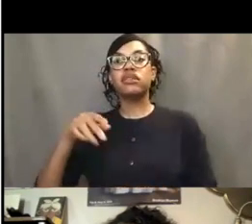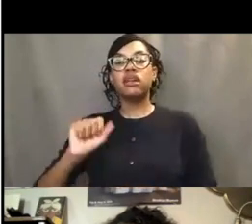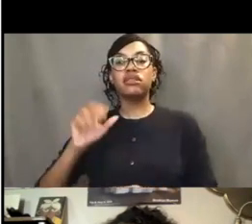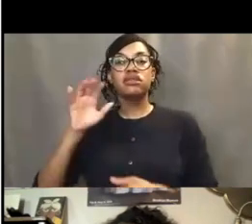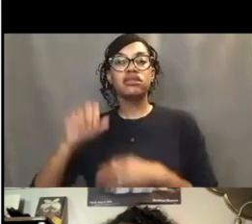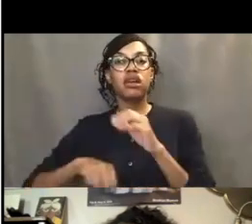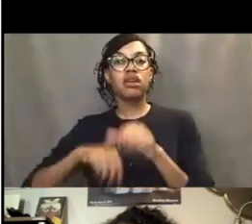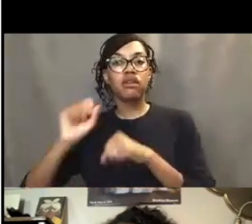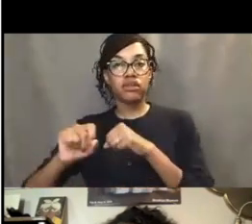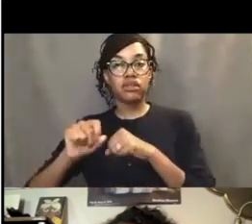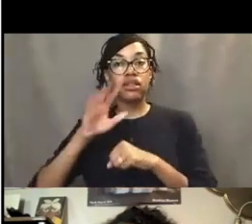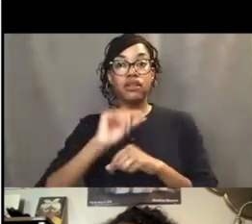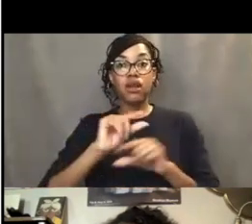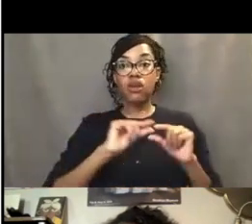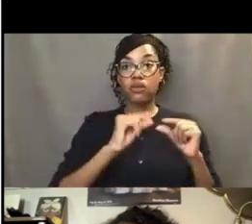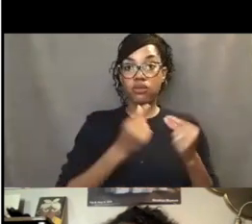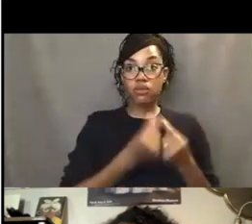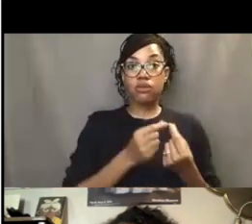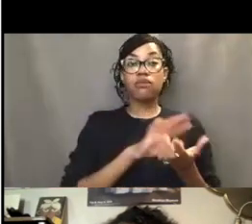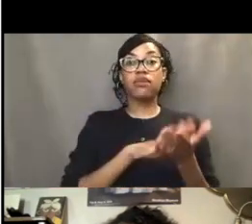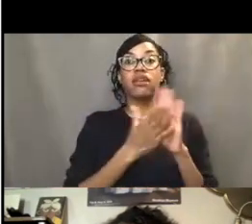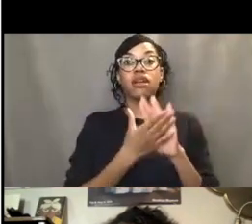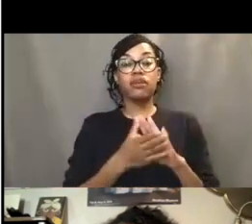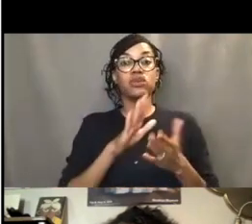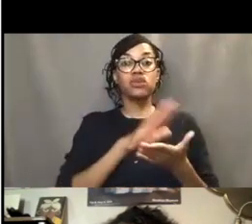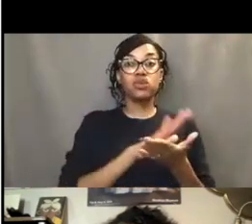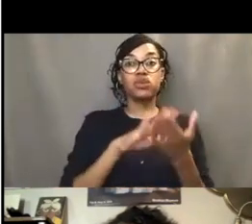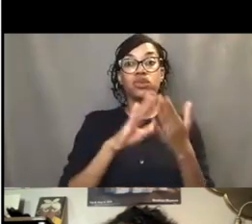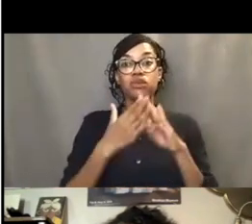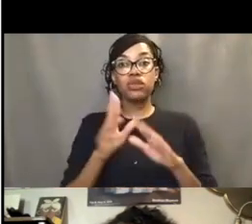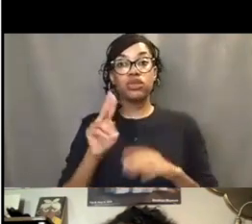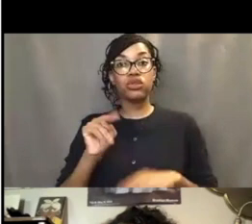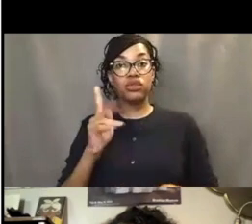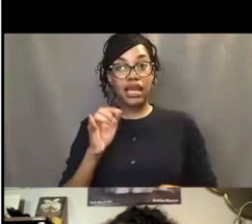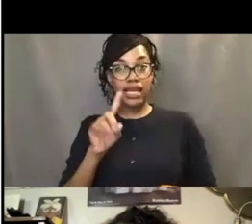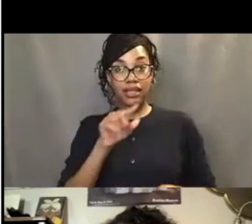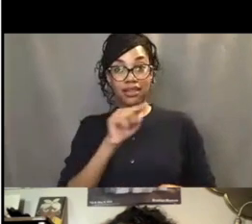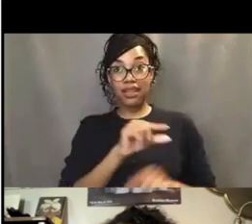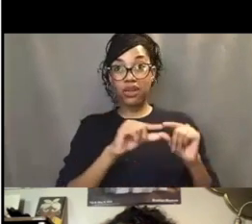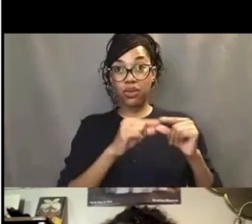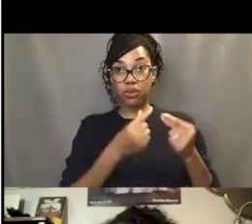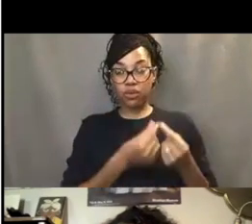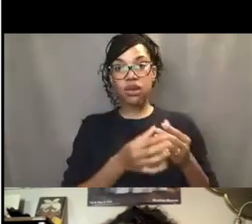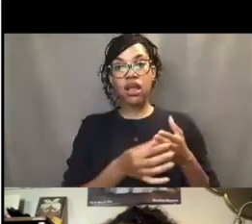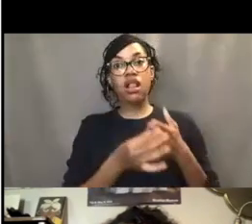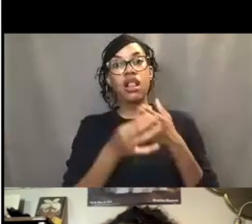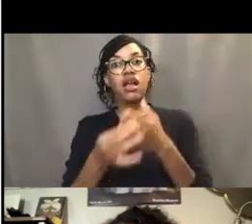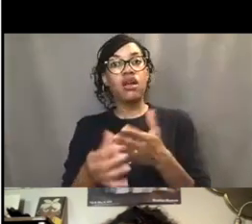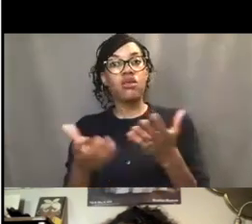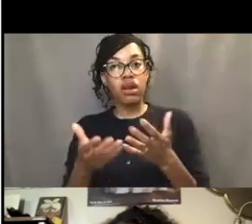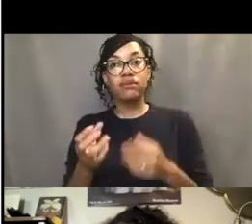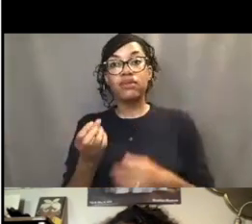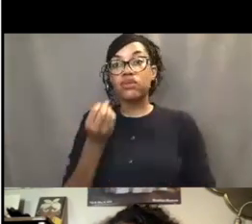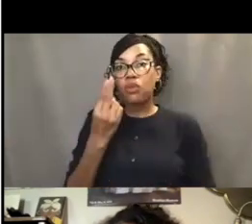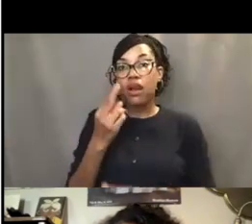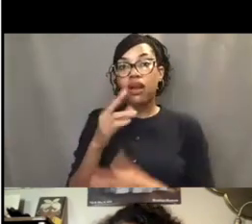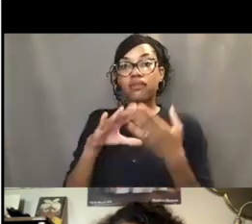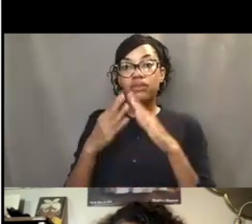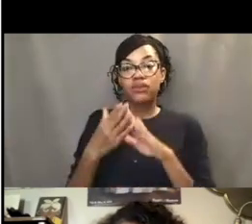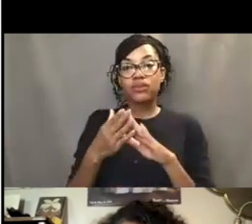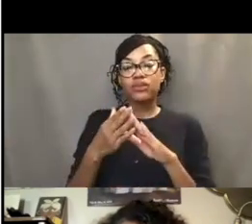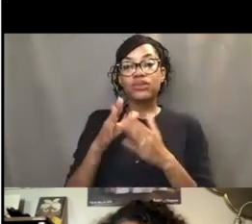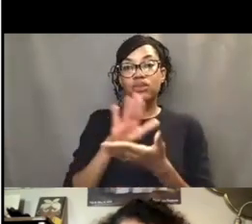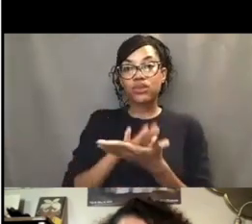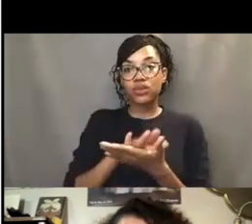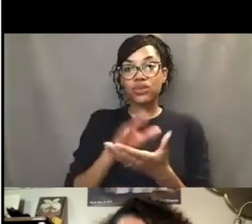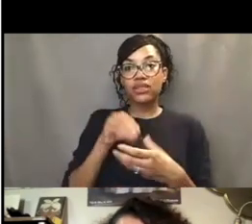United and was able to defeat takeover attempts, it has led to 12 community schools in MPS.